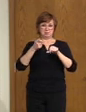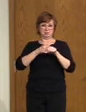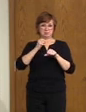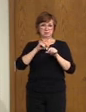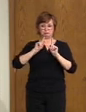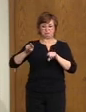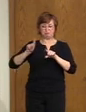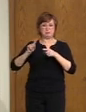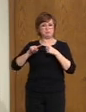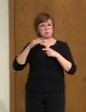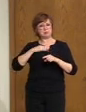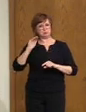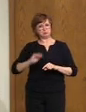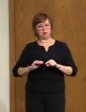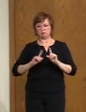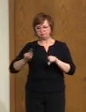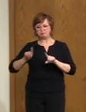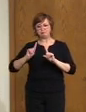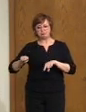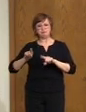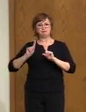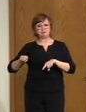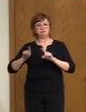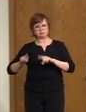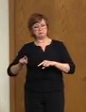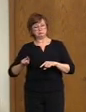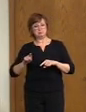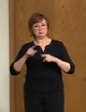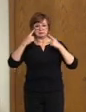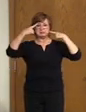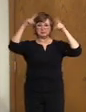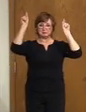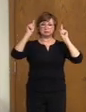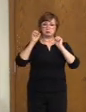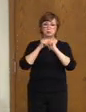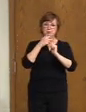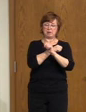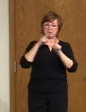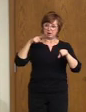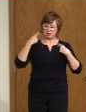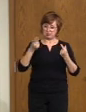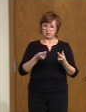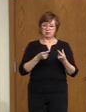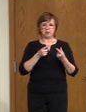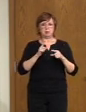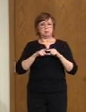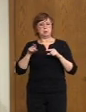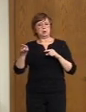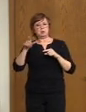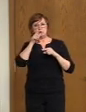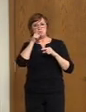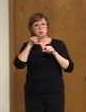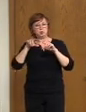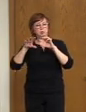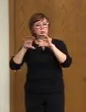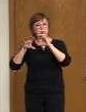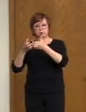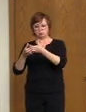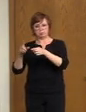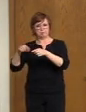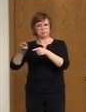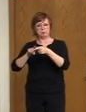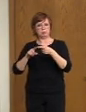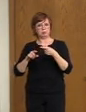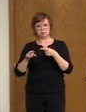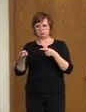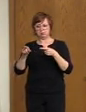away. Children who are immunosuppressed and may not get the full benefit from a vaccine may have to stay home. So